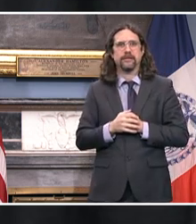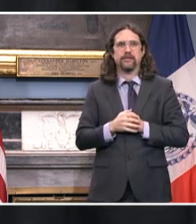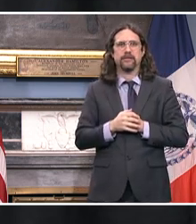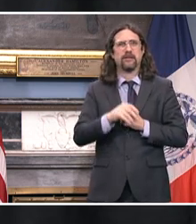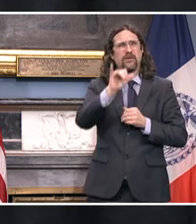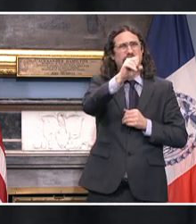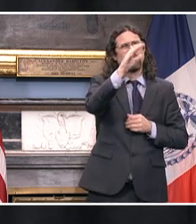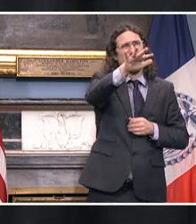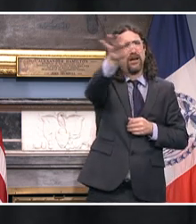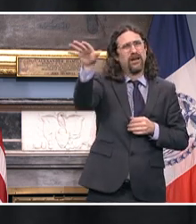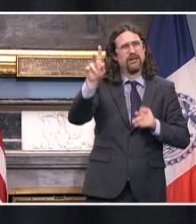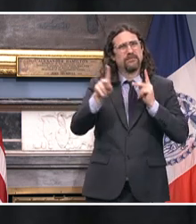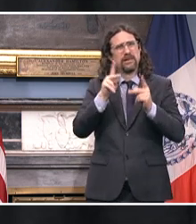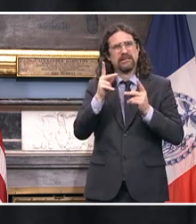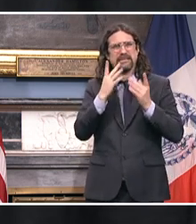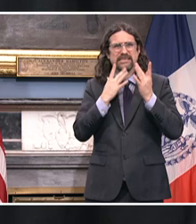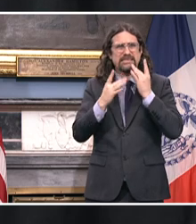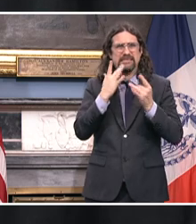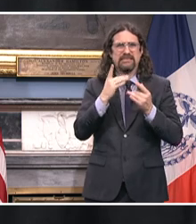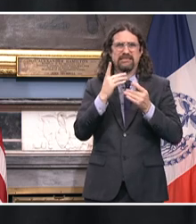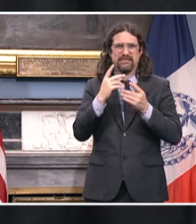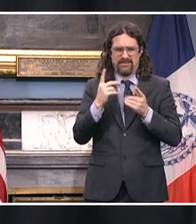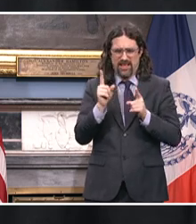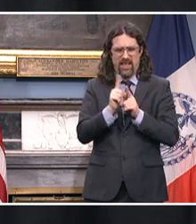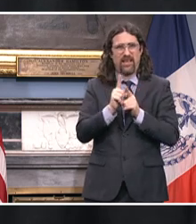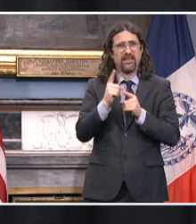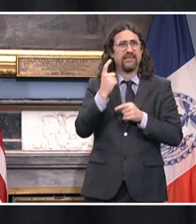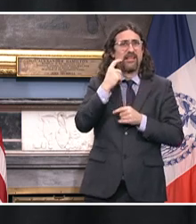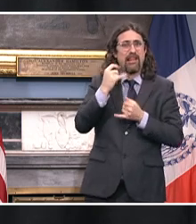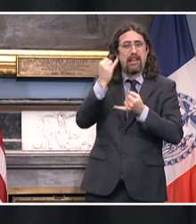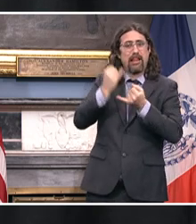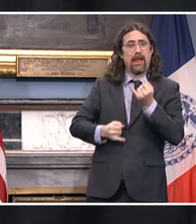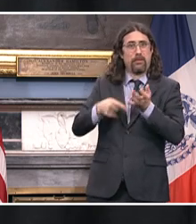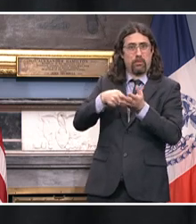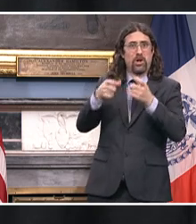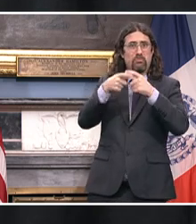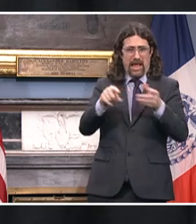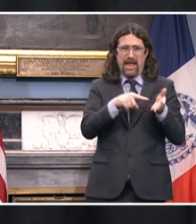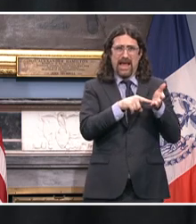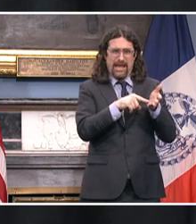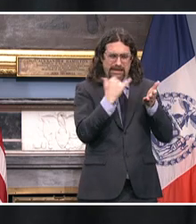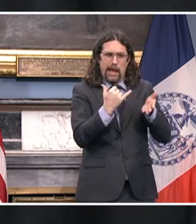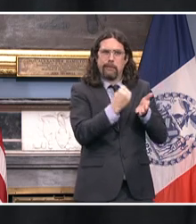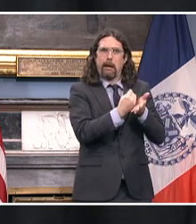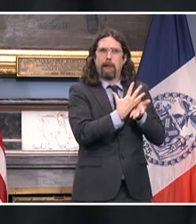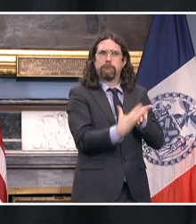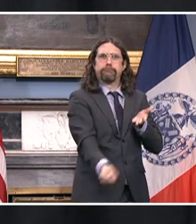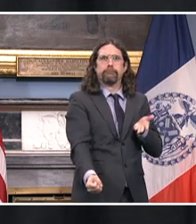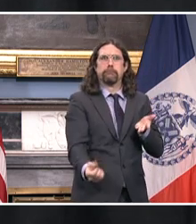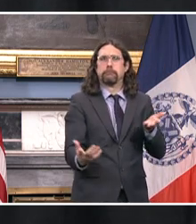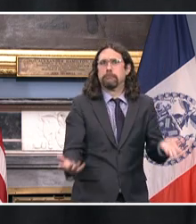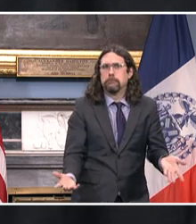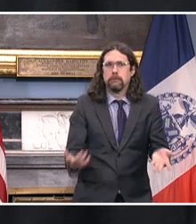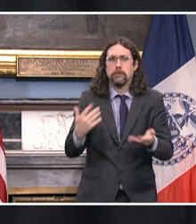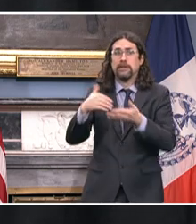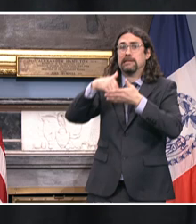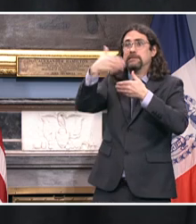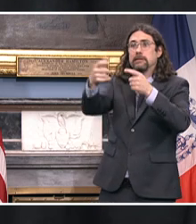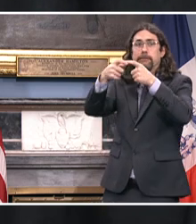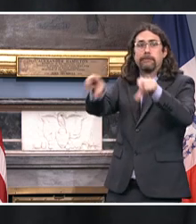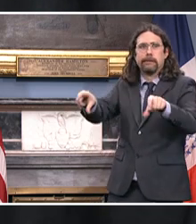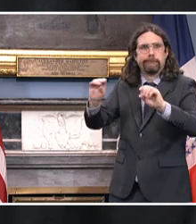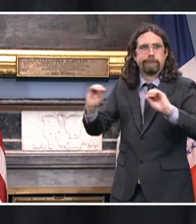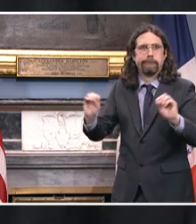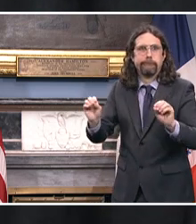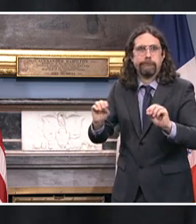last paycheck is long gone. So we must protect people. We must protect people when it comes to their health, and we